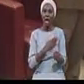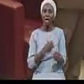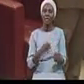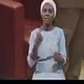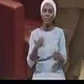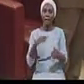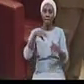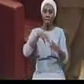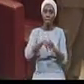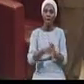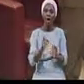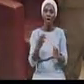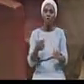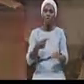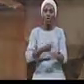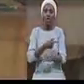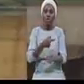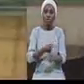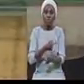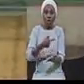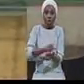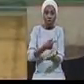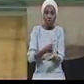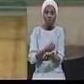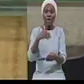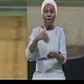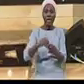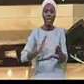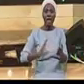gospel in our nation.